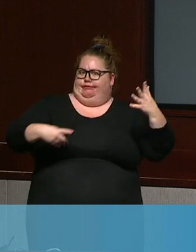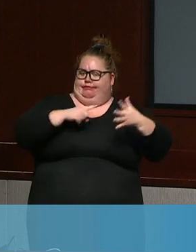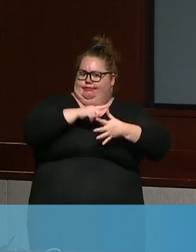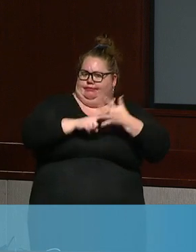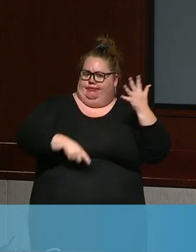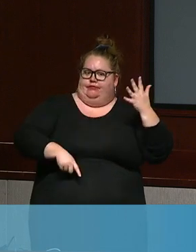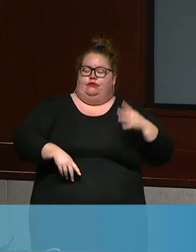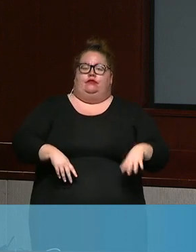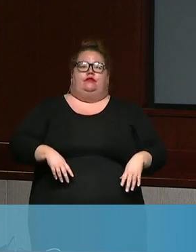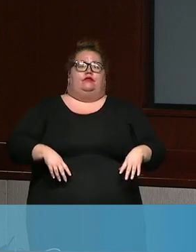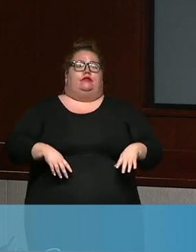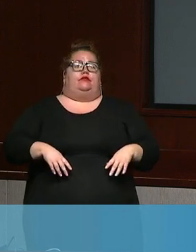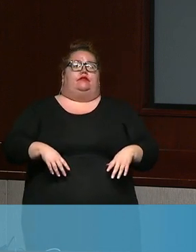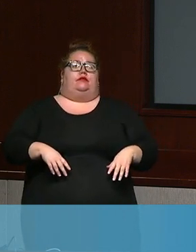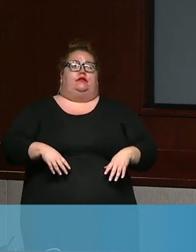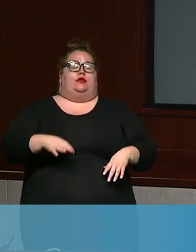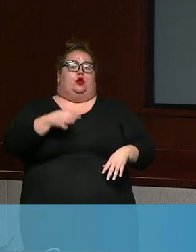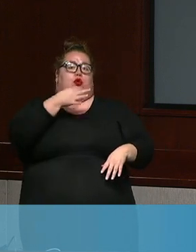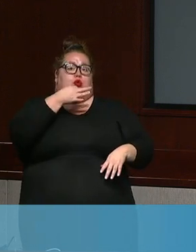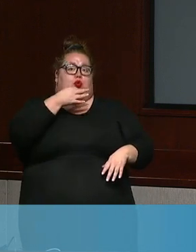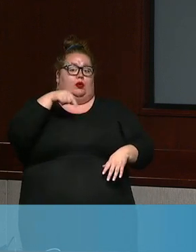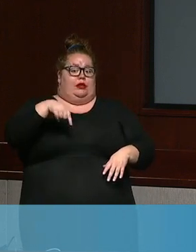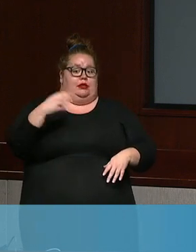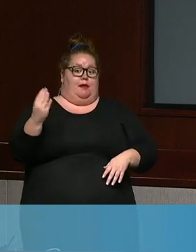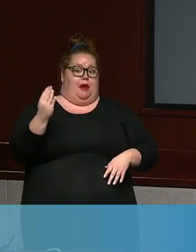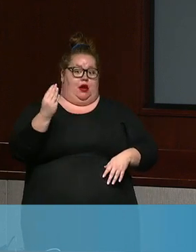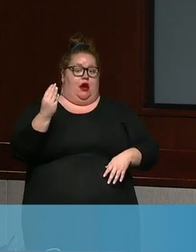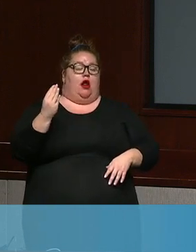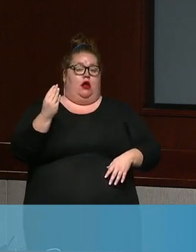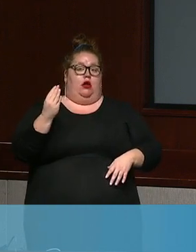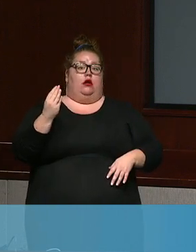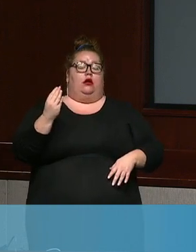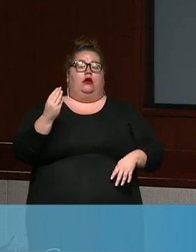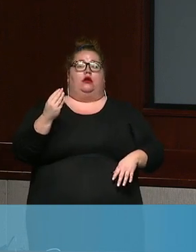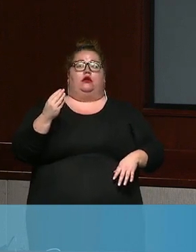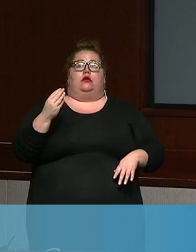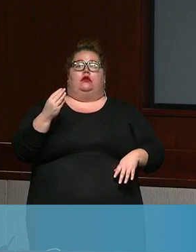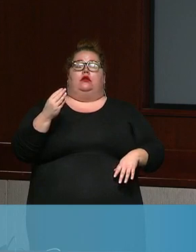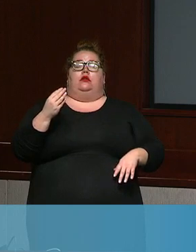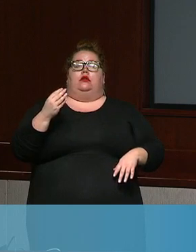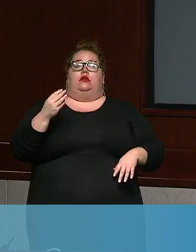Monday, we are forming a county